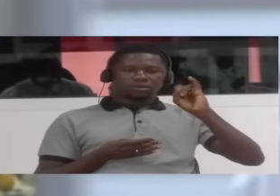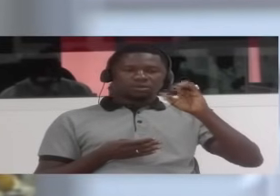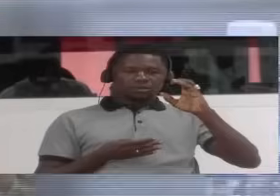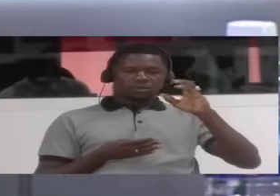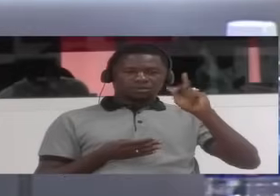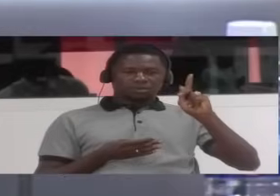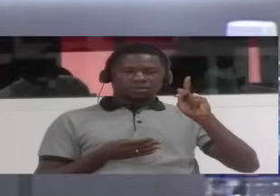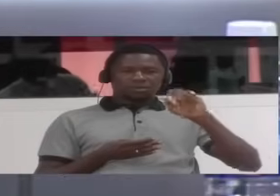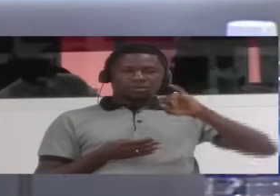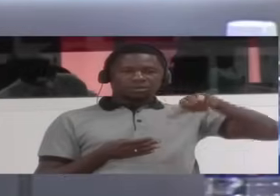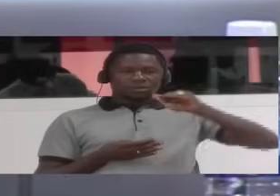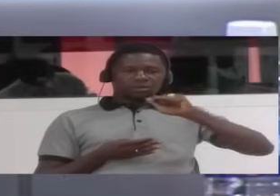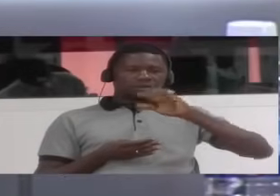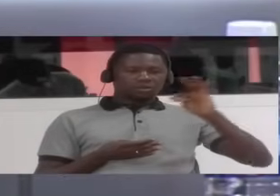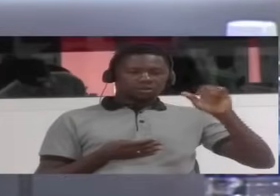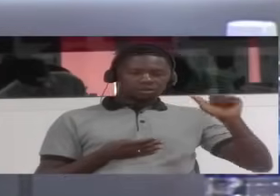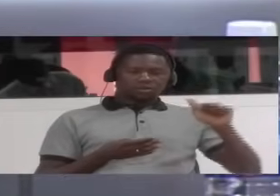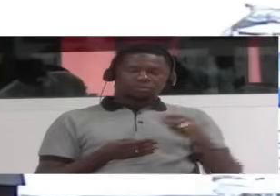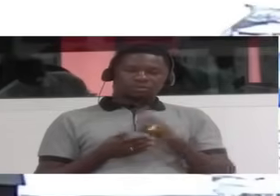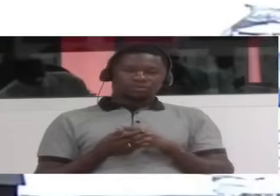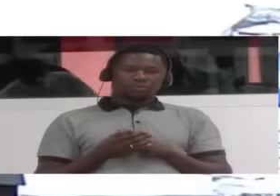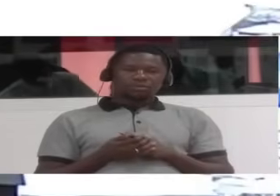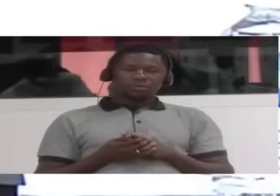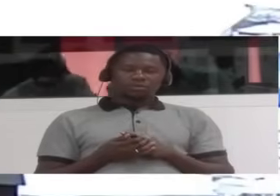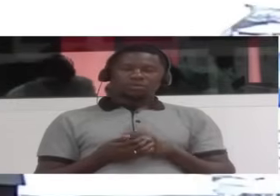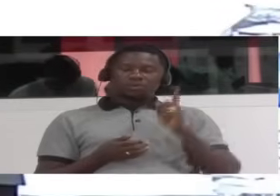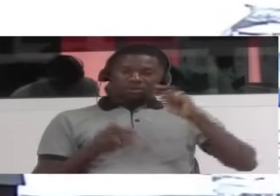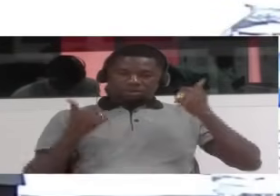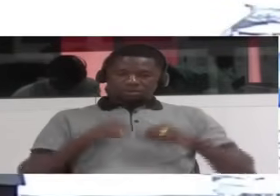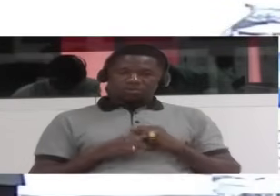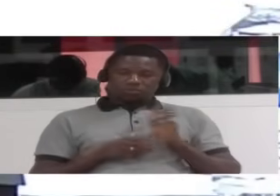And then what happened? We went to Banjul. We picked these